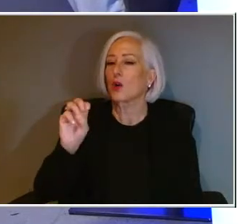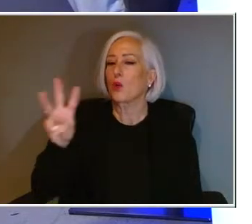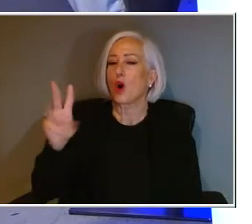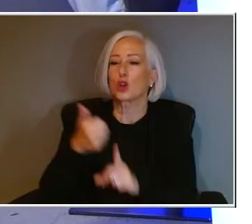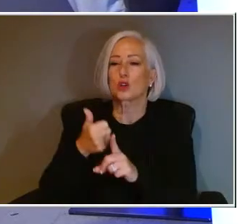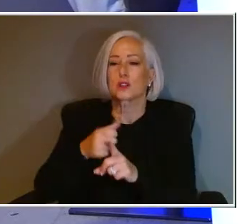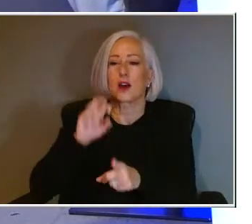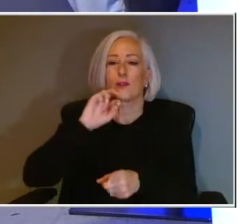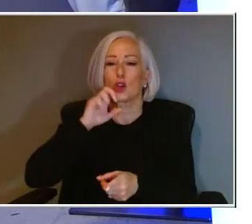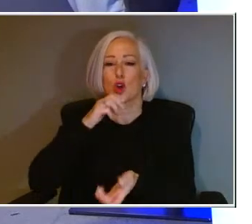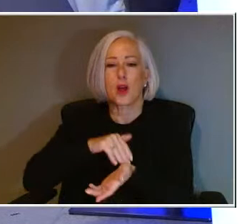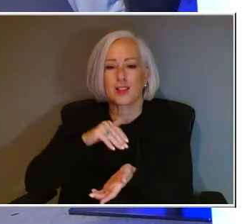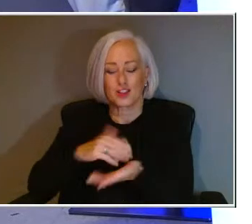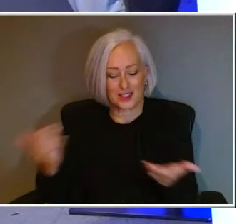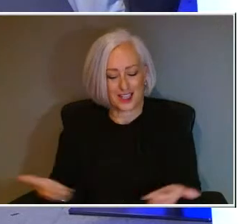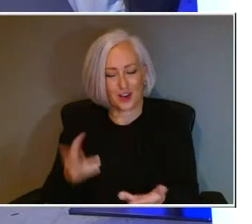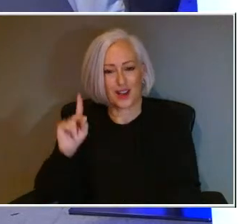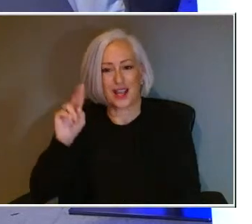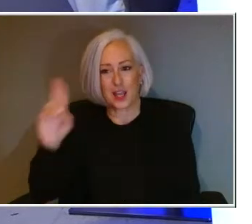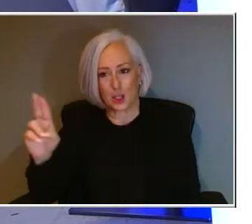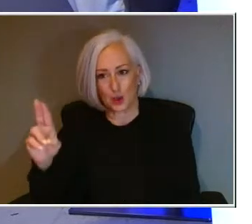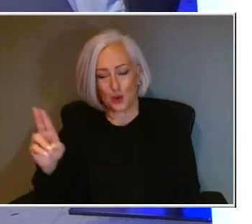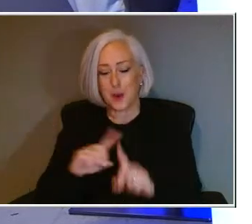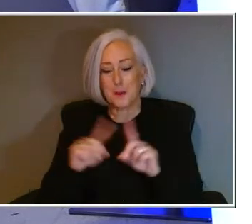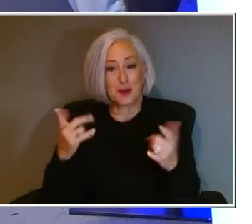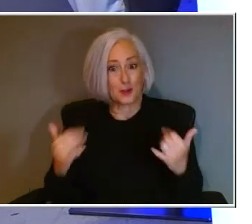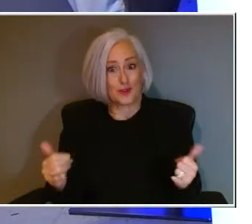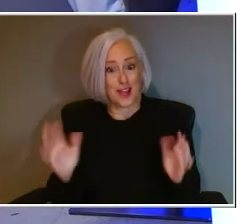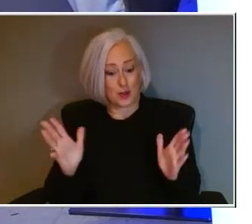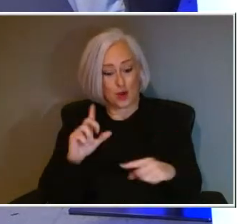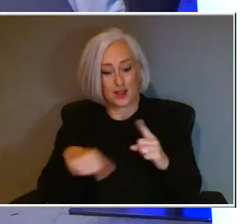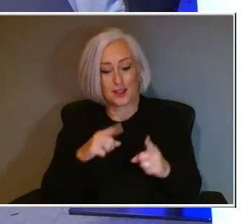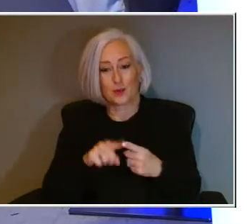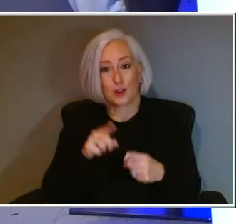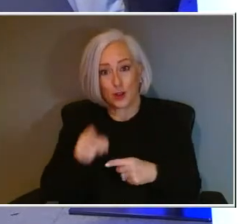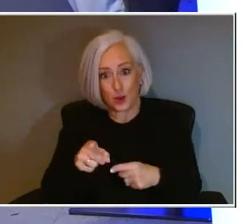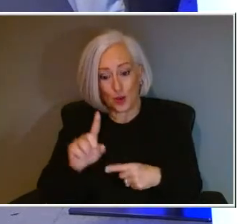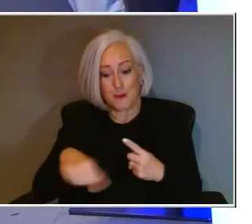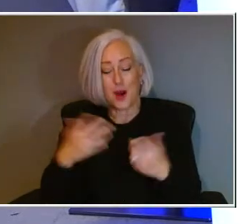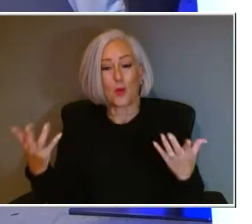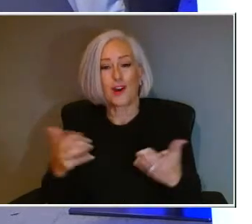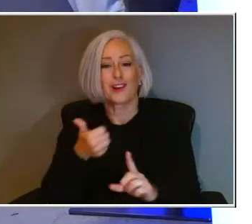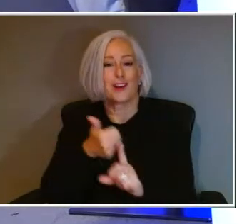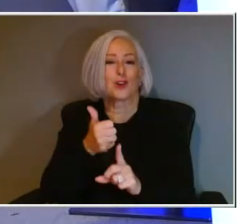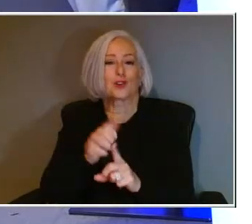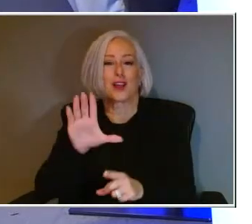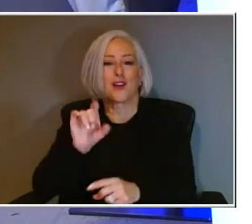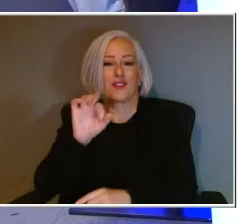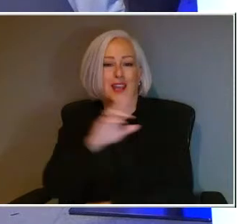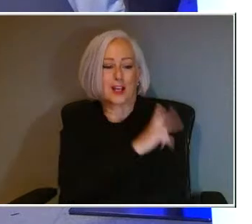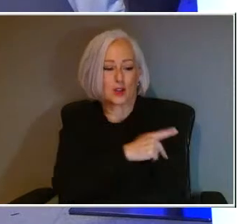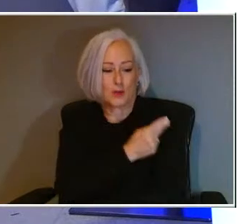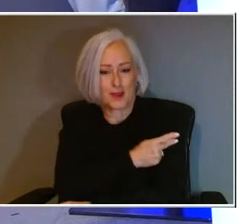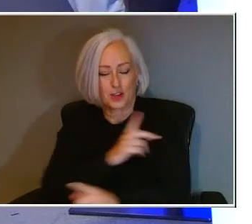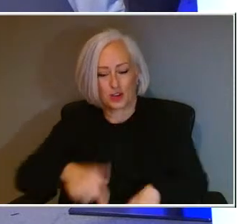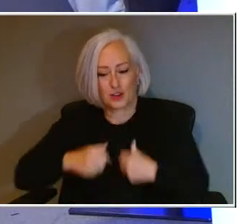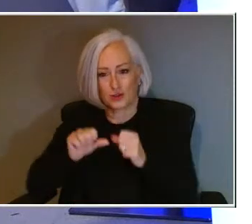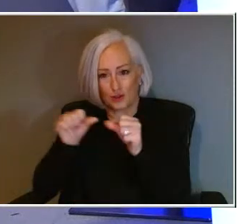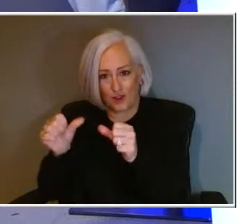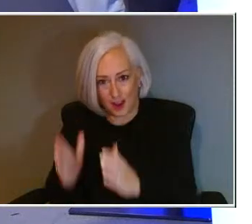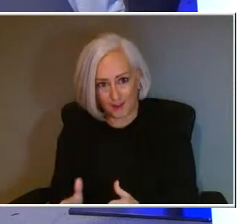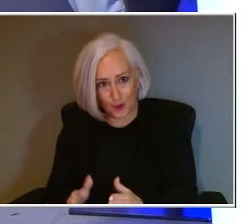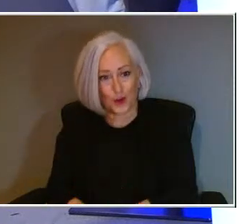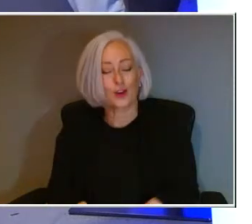are talking to you as a cancer patient and a cancer survivor. Dr. Kasi is a medical oncologist at the University of